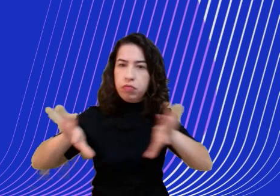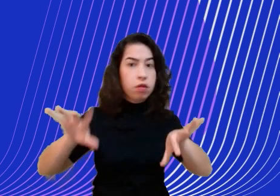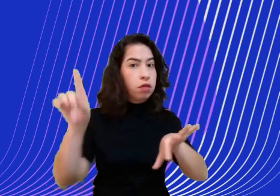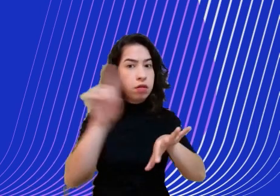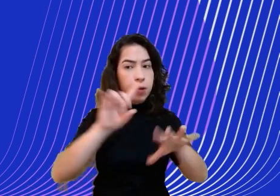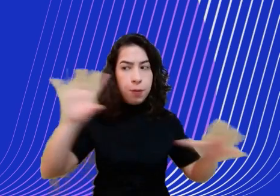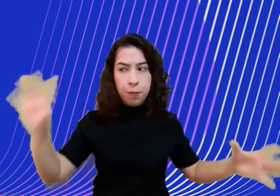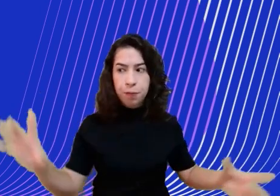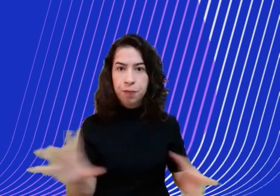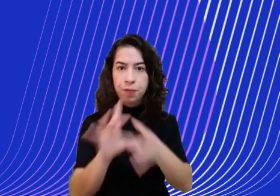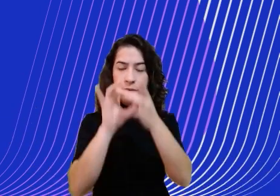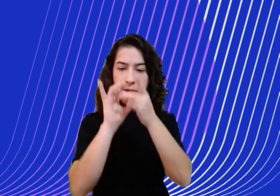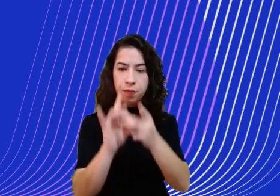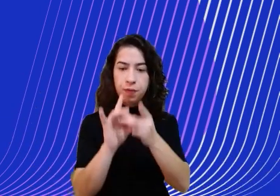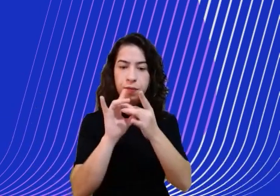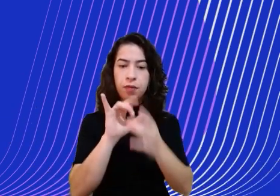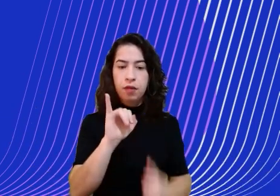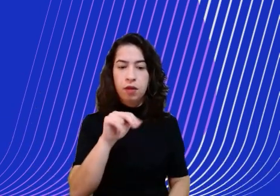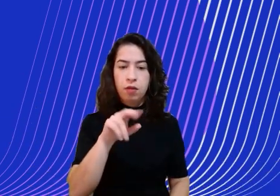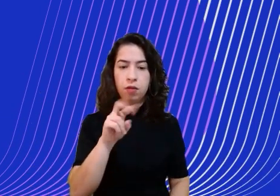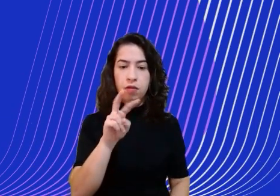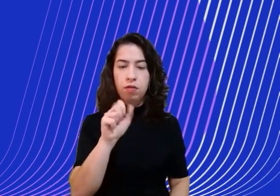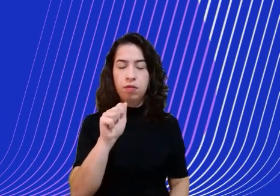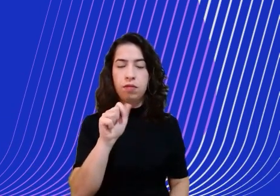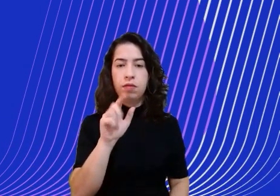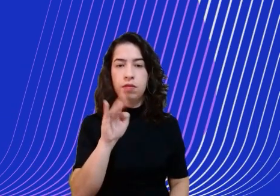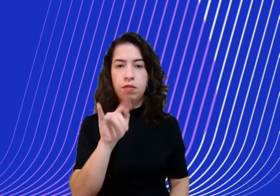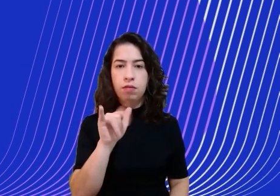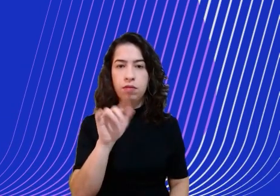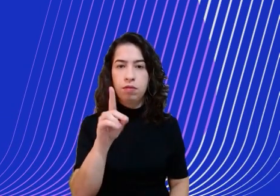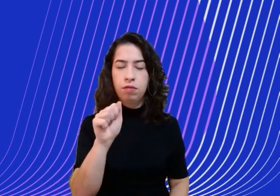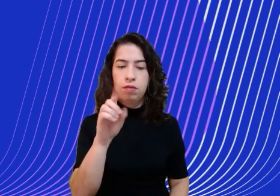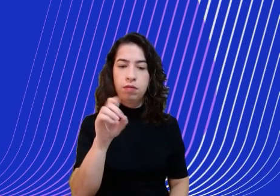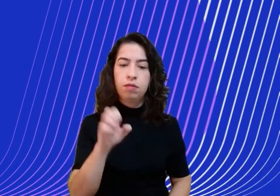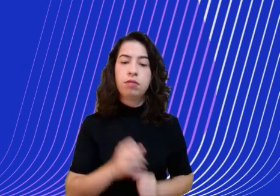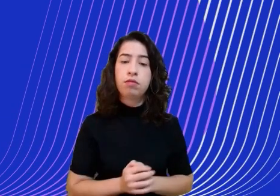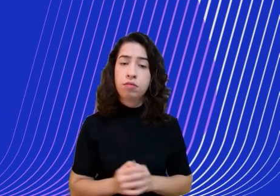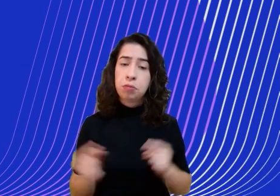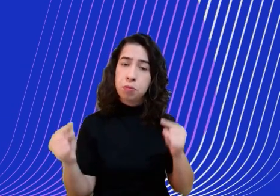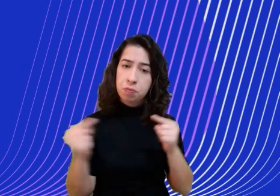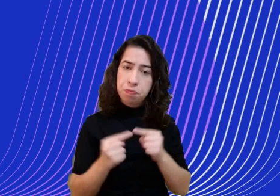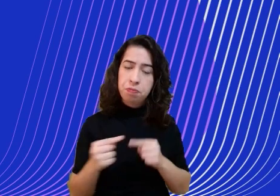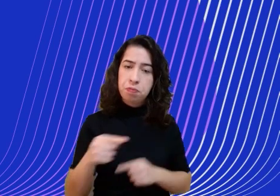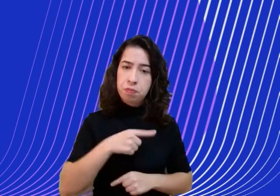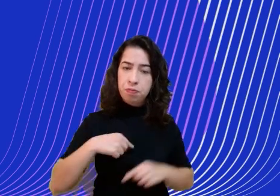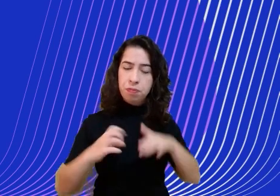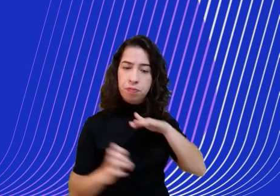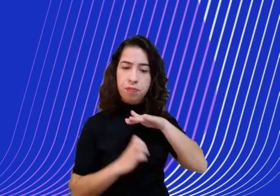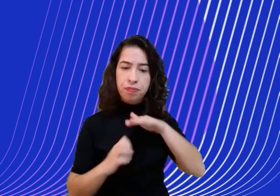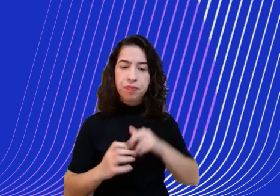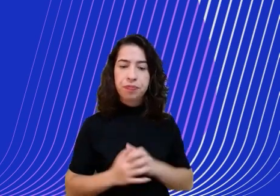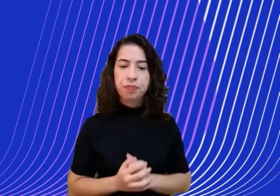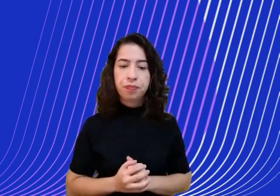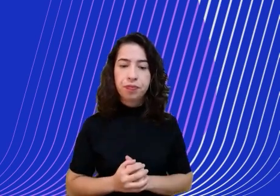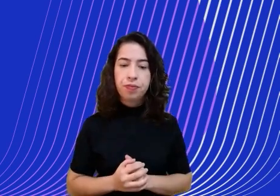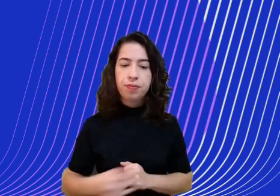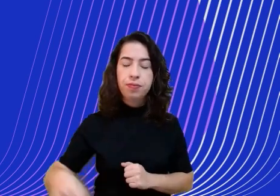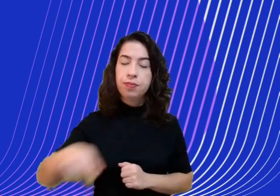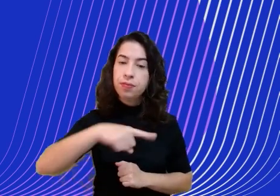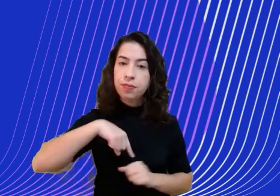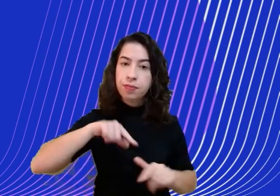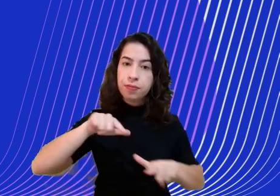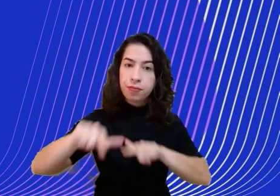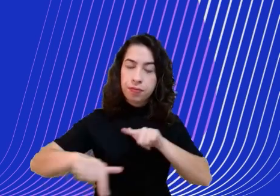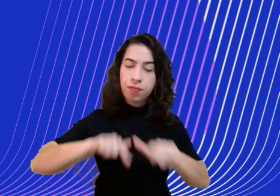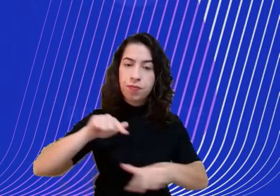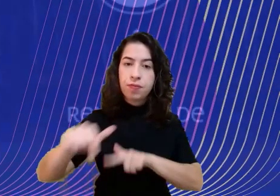That's the word that symbolizes Suzano Ventures. We have done our work of